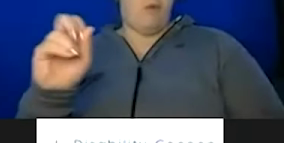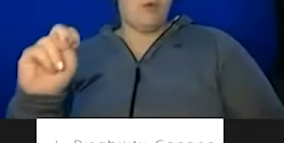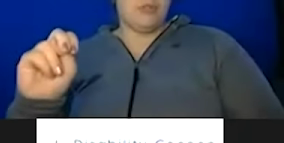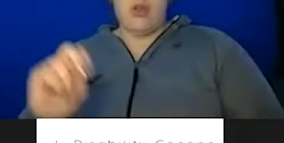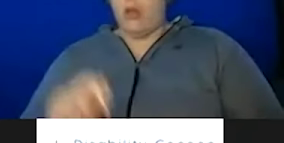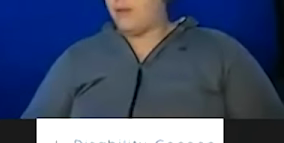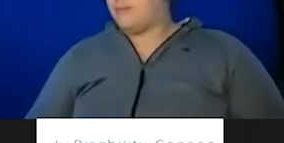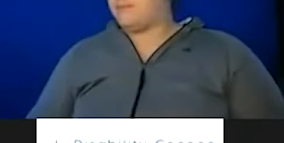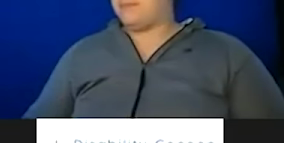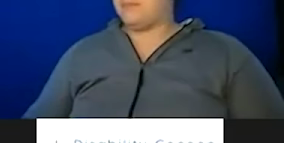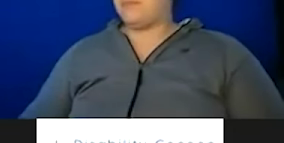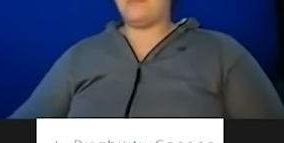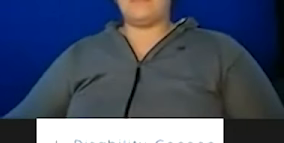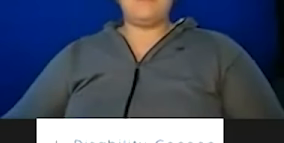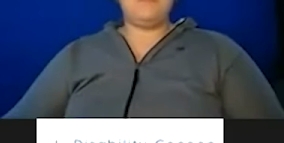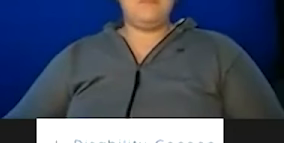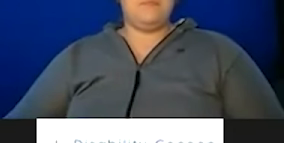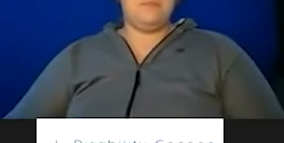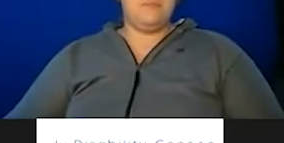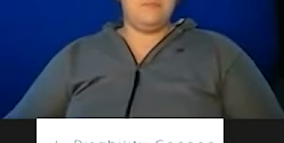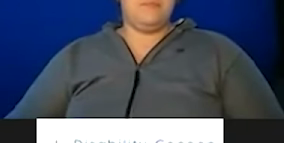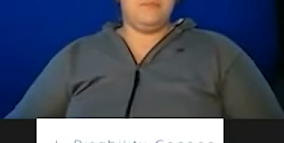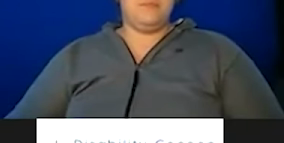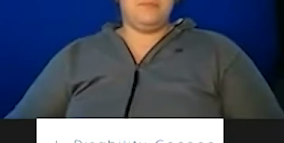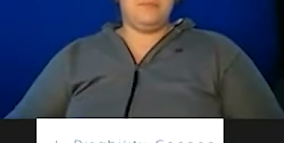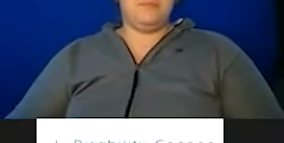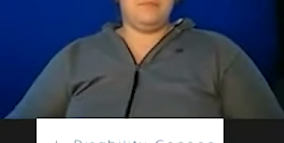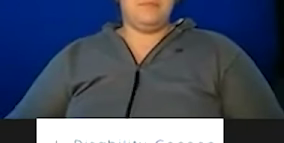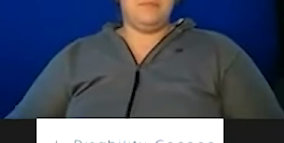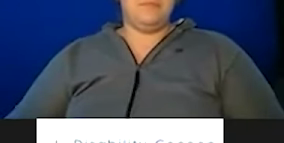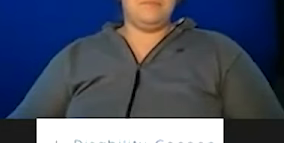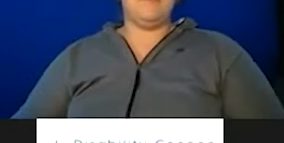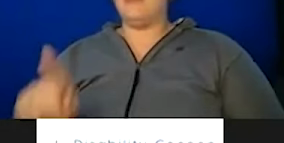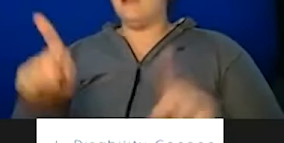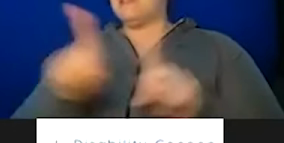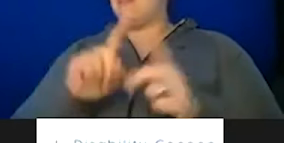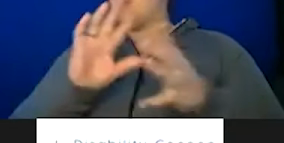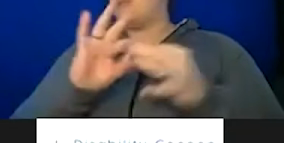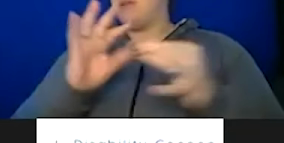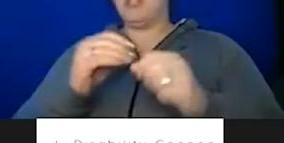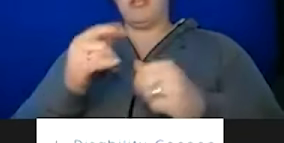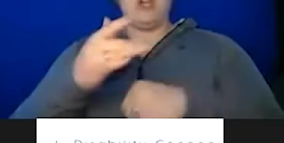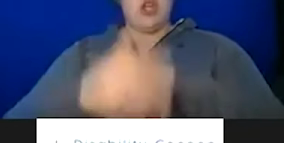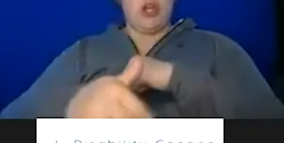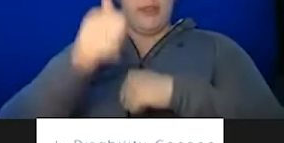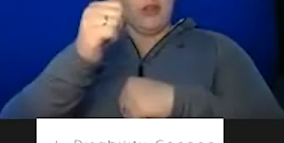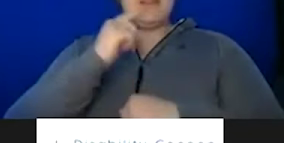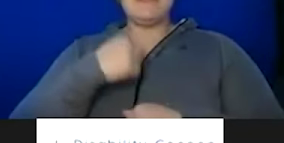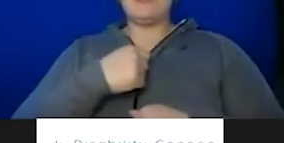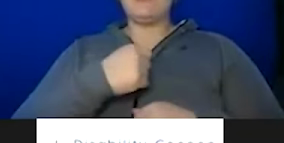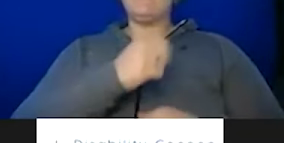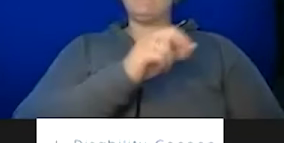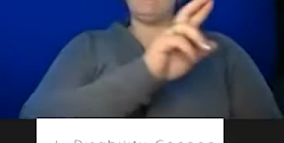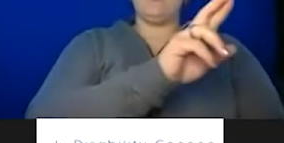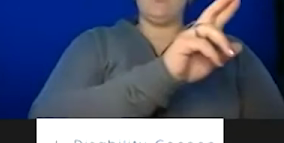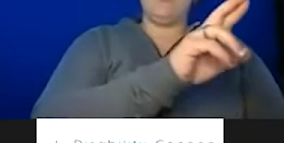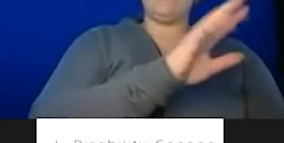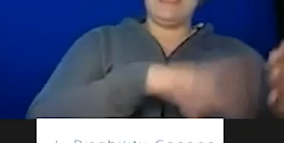So as I was mentioning earlier, the difference between a routine and a schedule is a